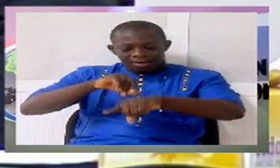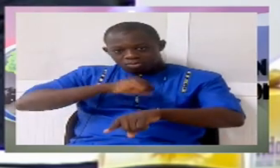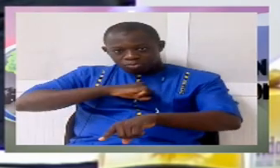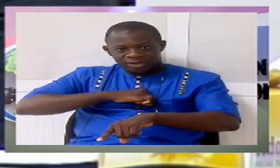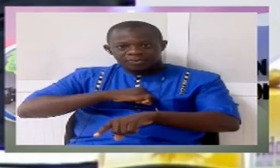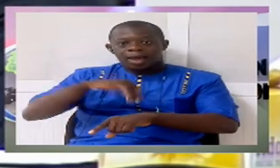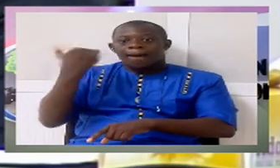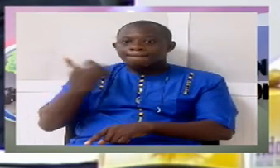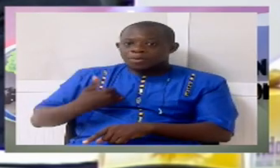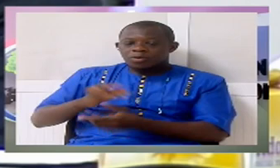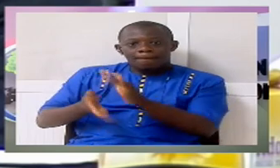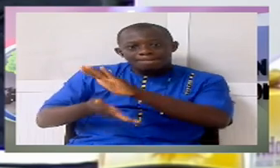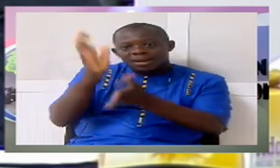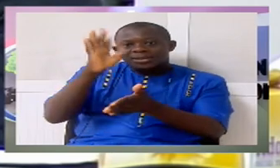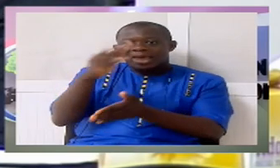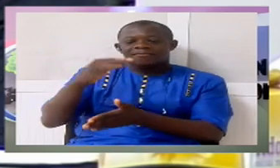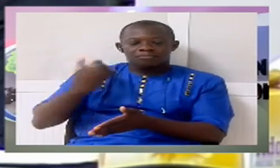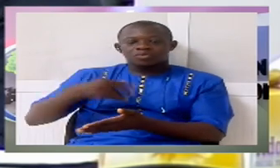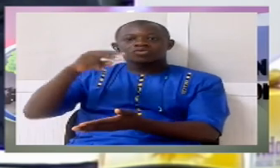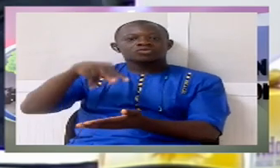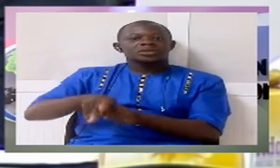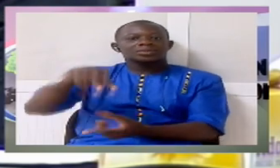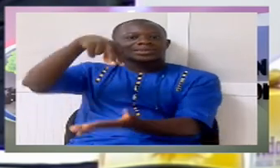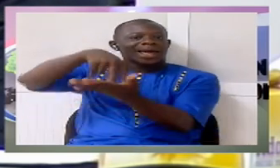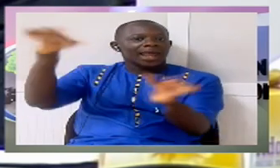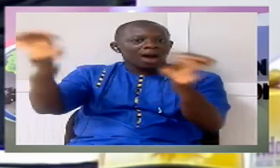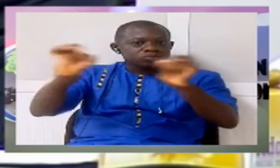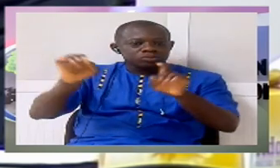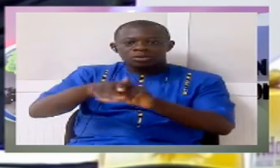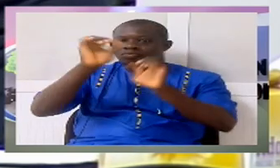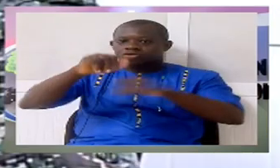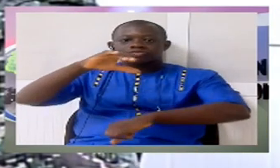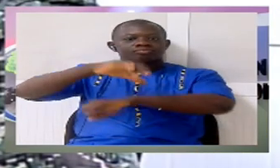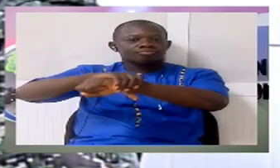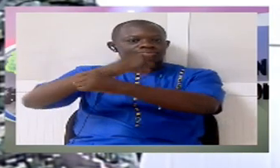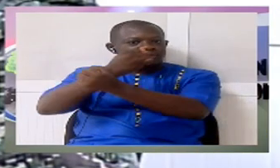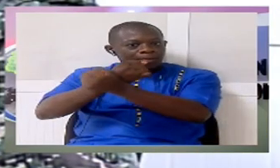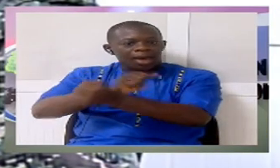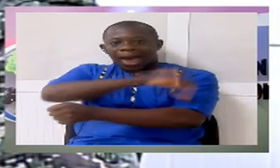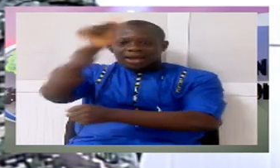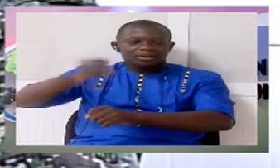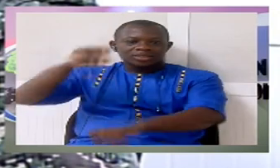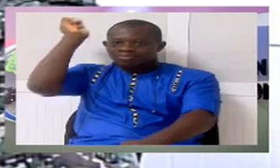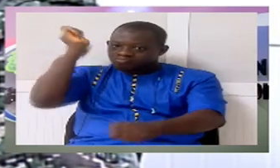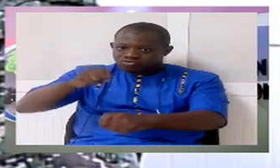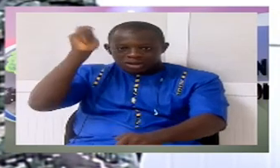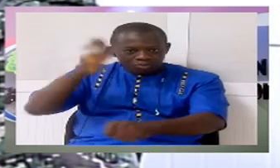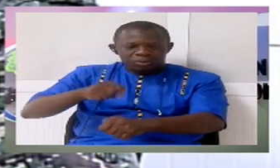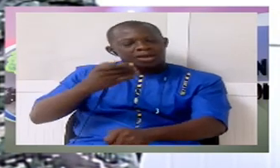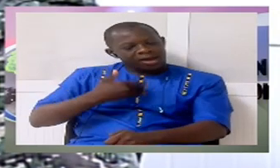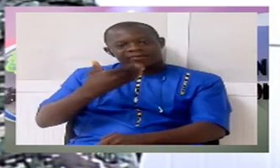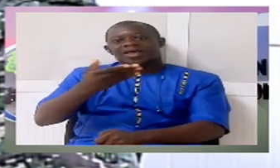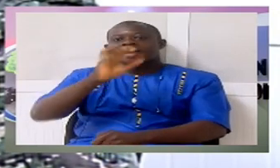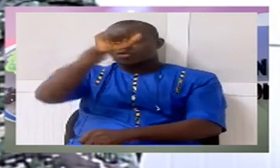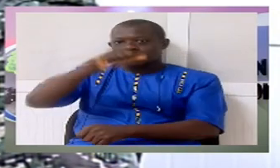and people don't get up, they should be arrested and given the VIP treatment. That is your testimony. Ngi melni yow ci